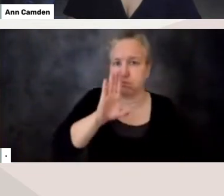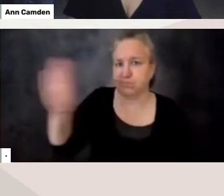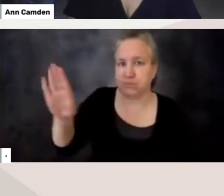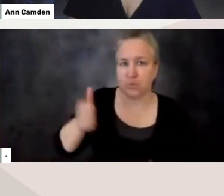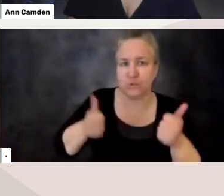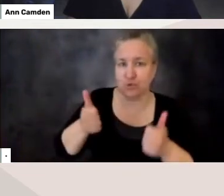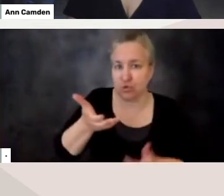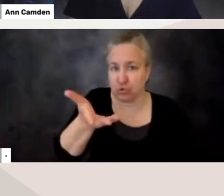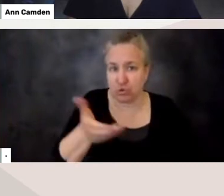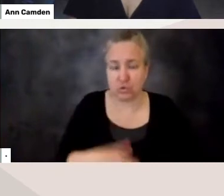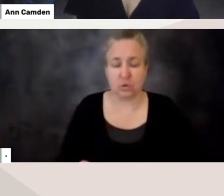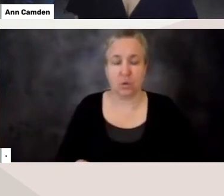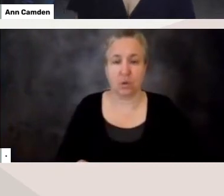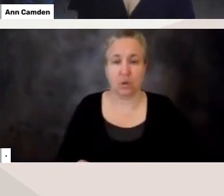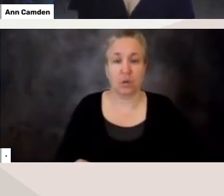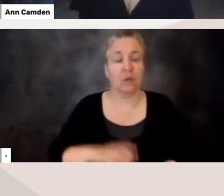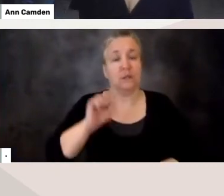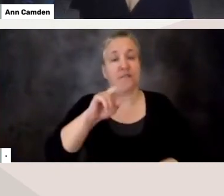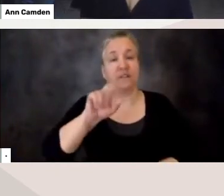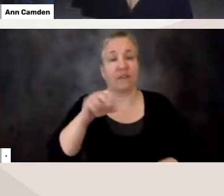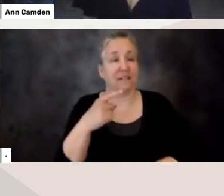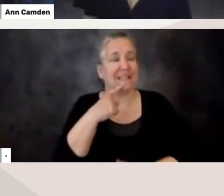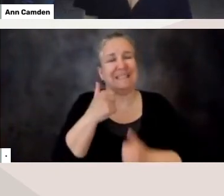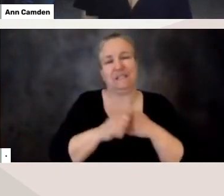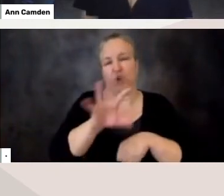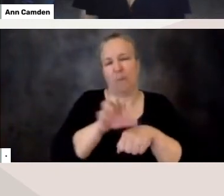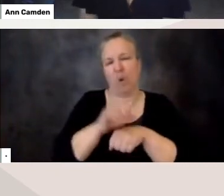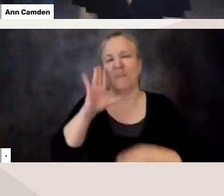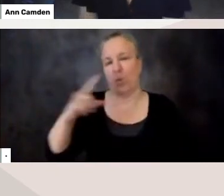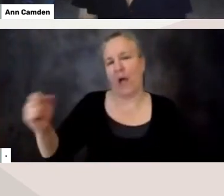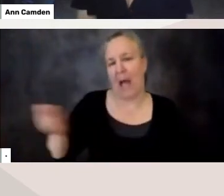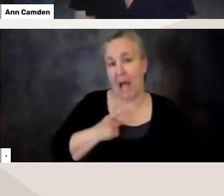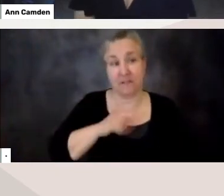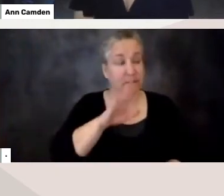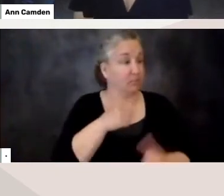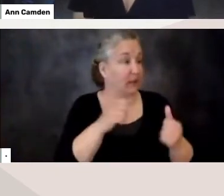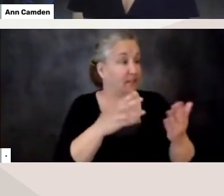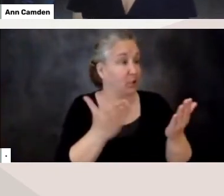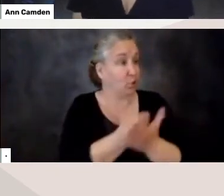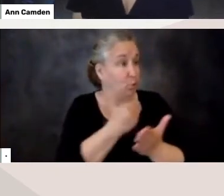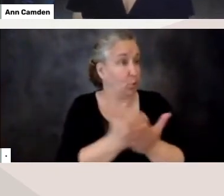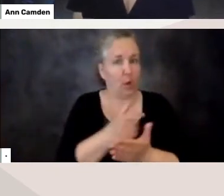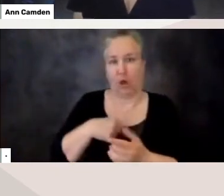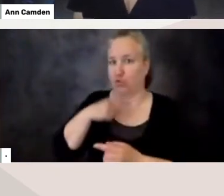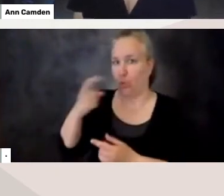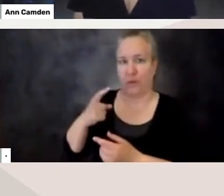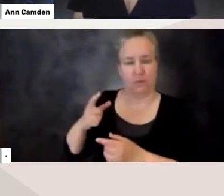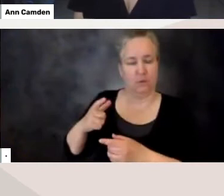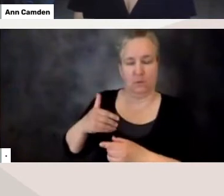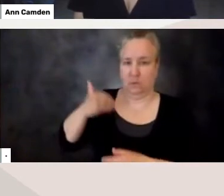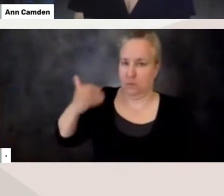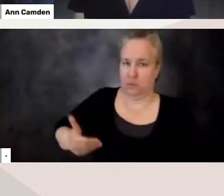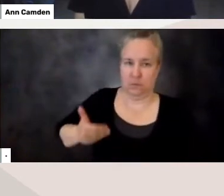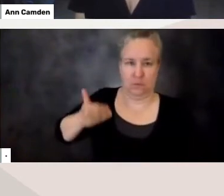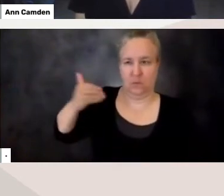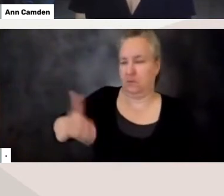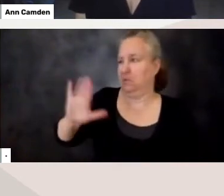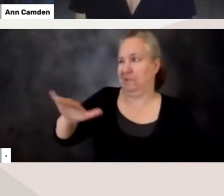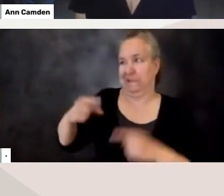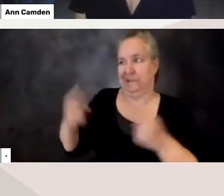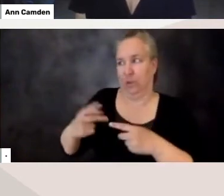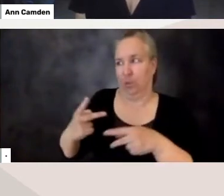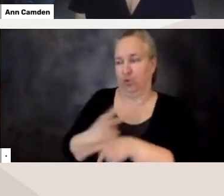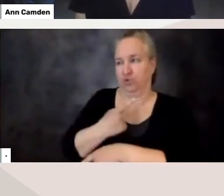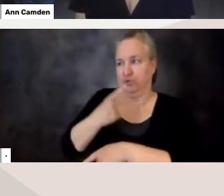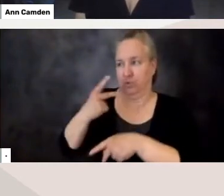each appointment they would ask, is there anything new? And I just kept telling them over time, like, it's getting worse, it's getting worse.